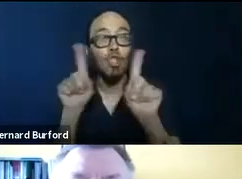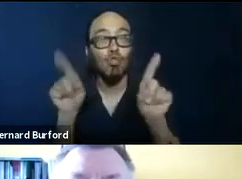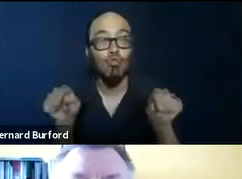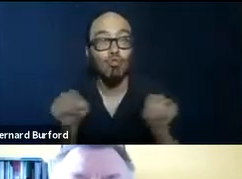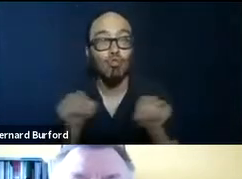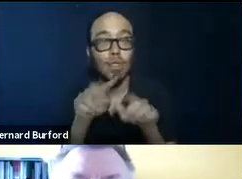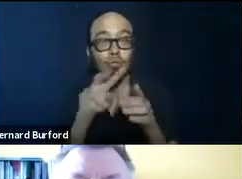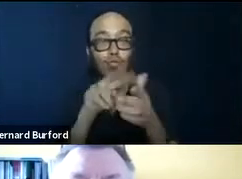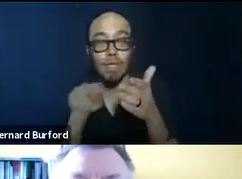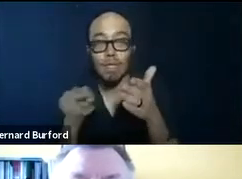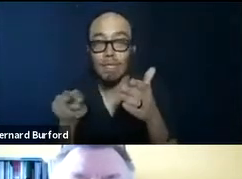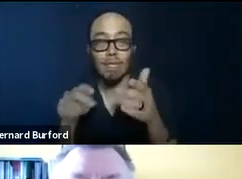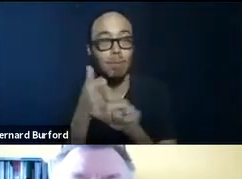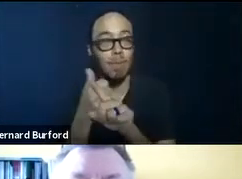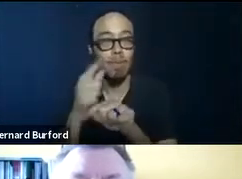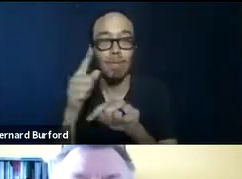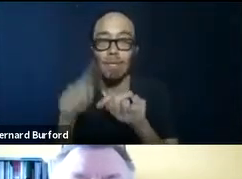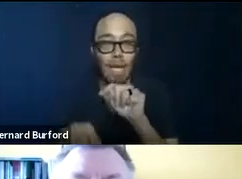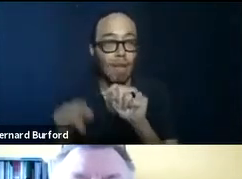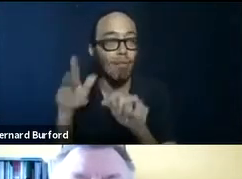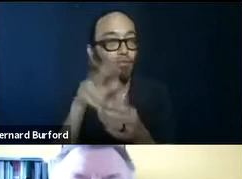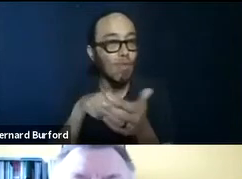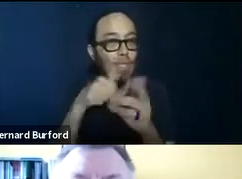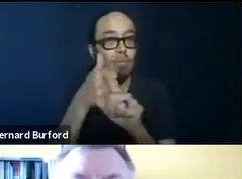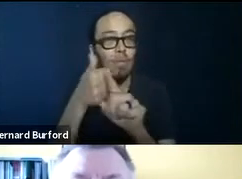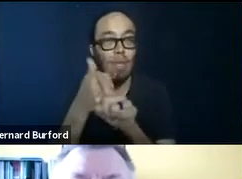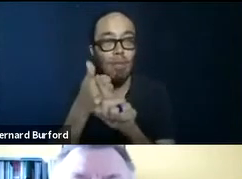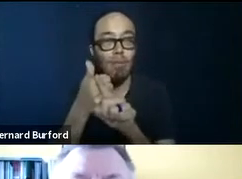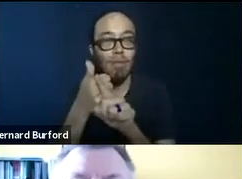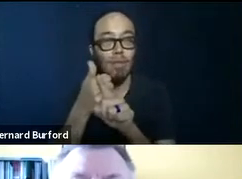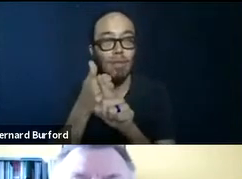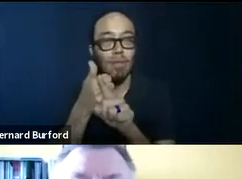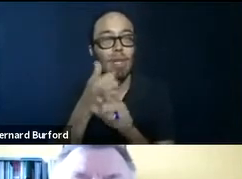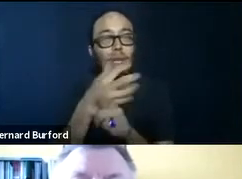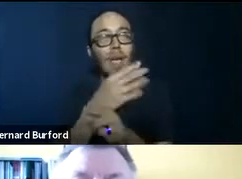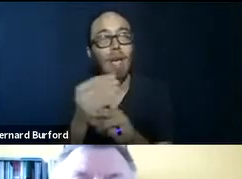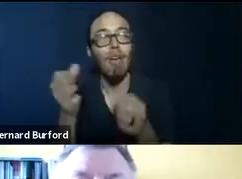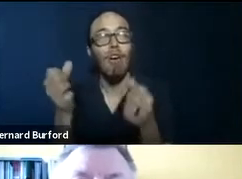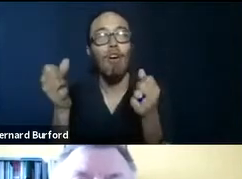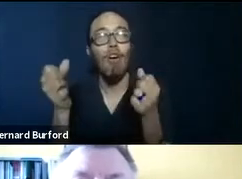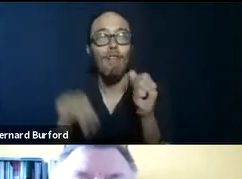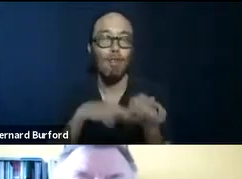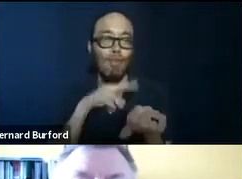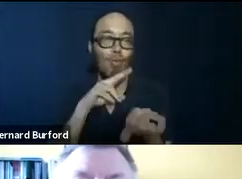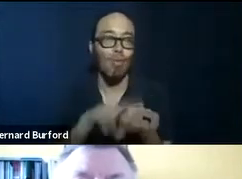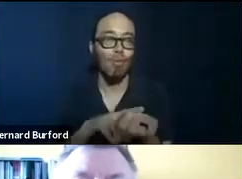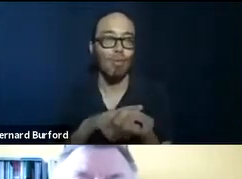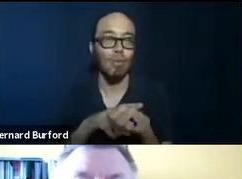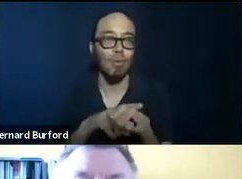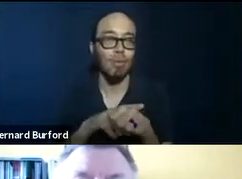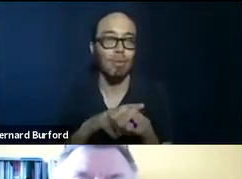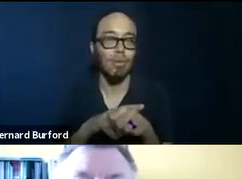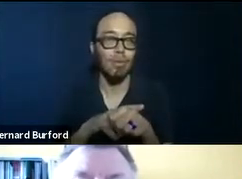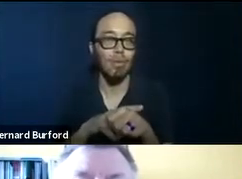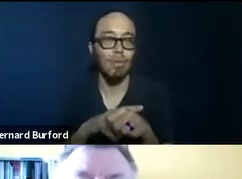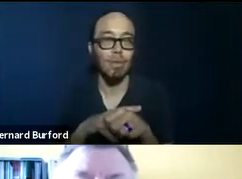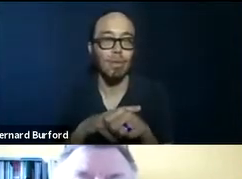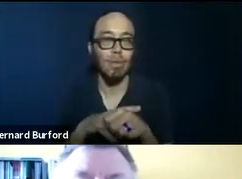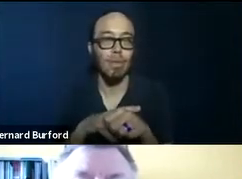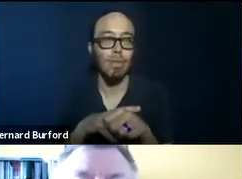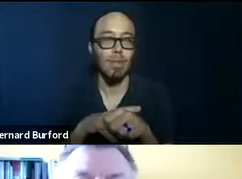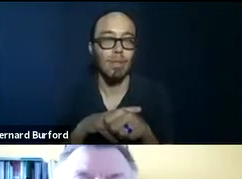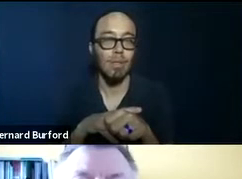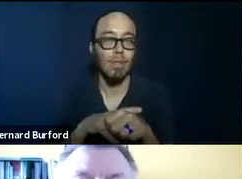that can't read themselves. And of course, accessibility by the WCAG. The